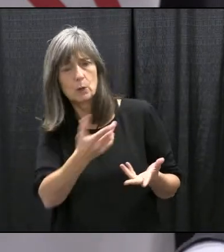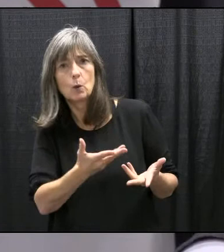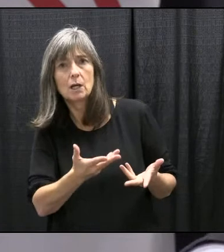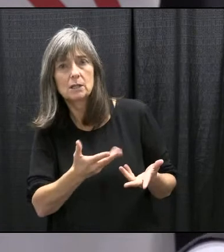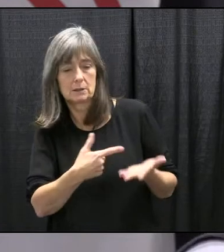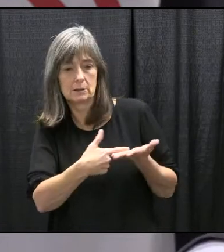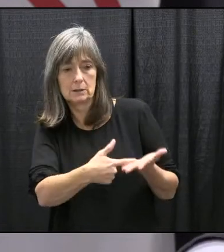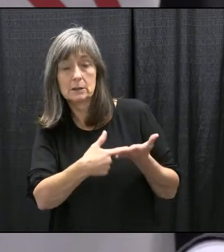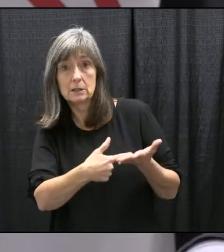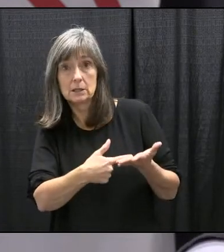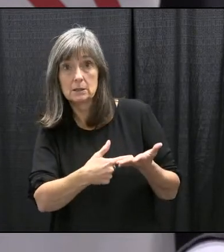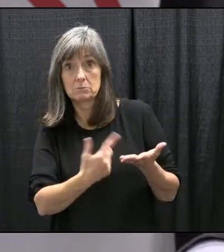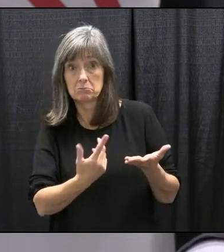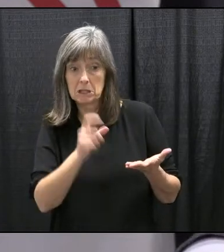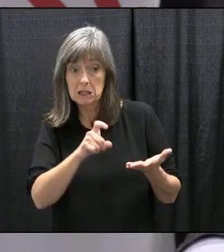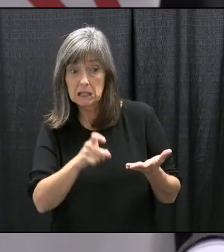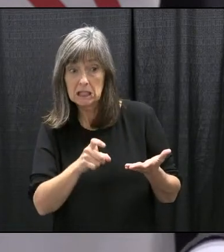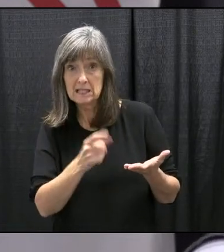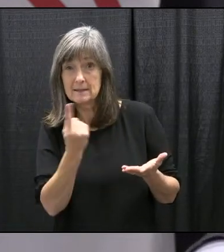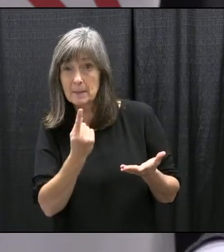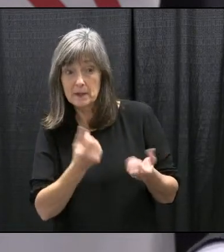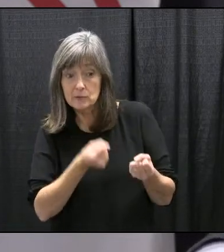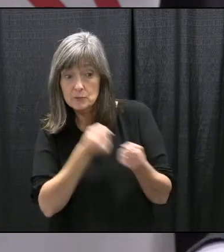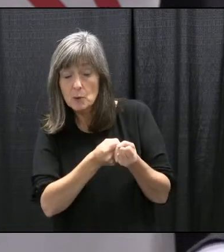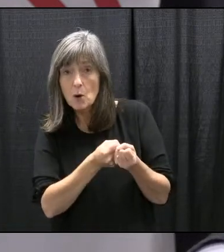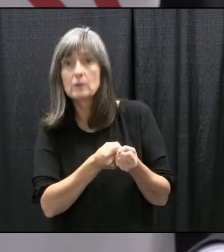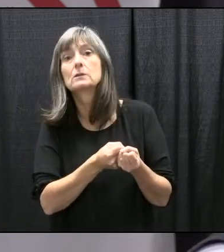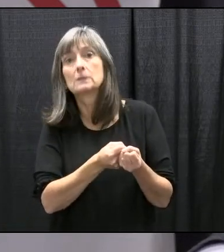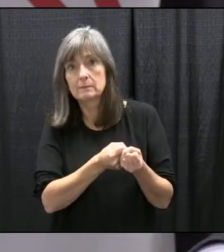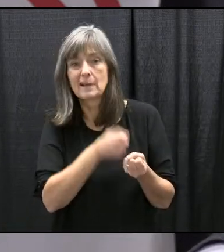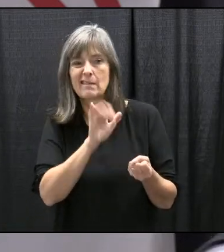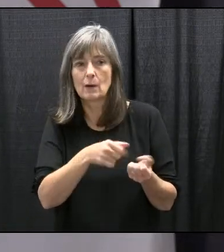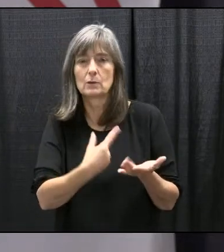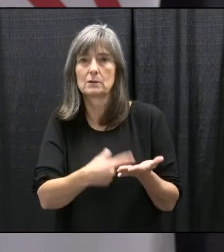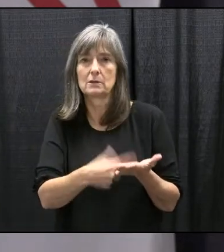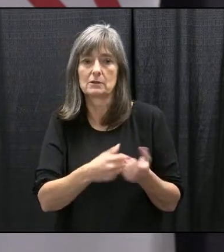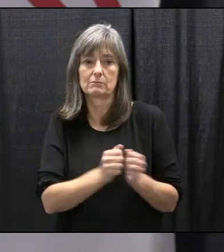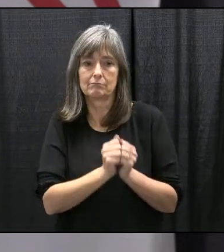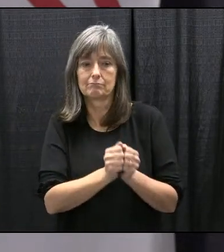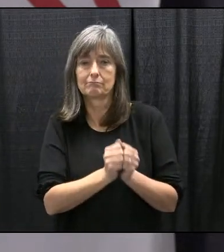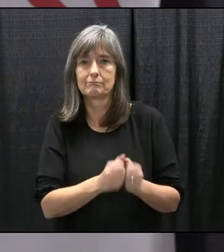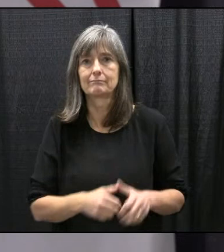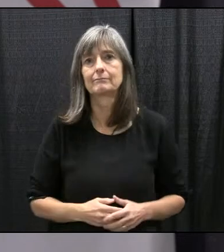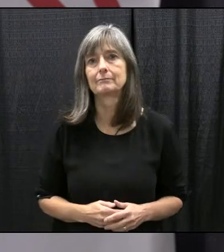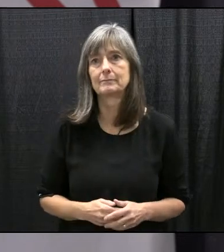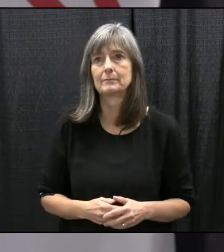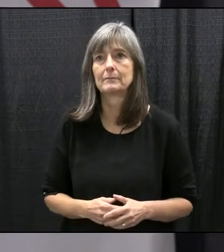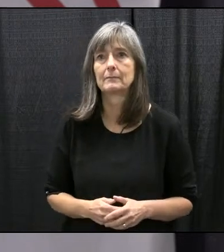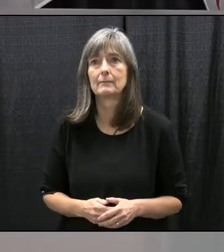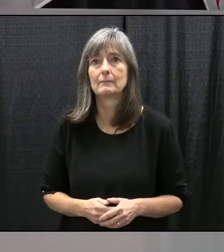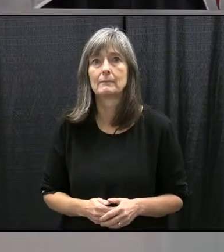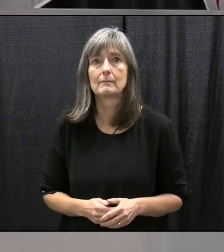And then if there needs to be an incentive, then we will work on that with them. Thank you.